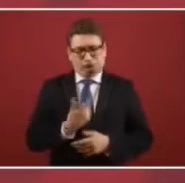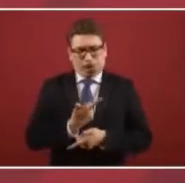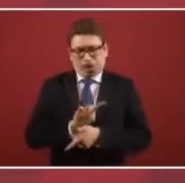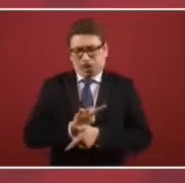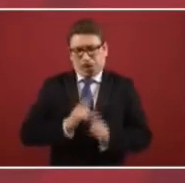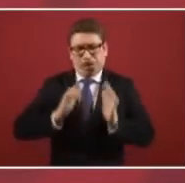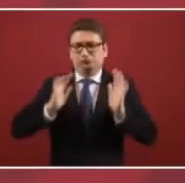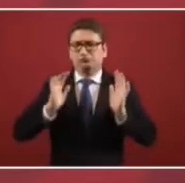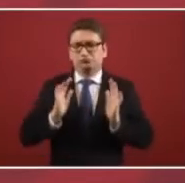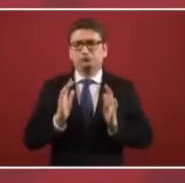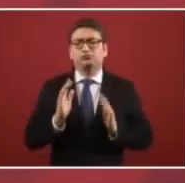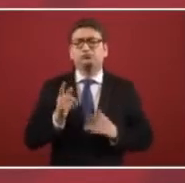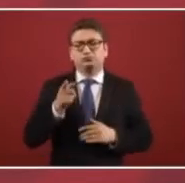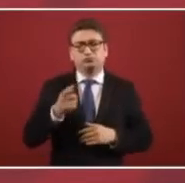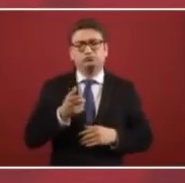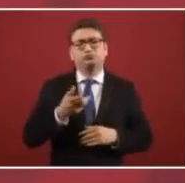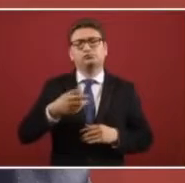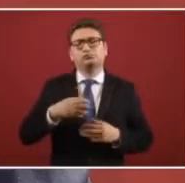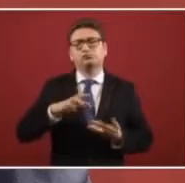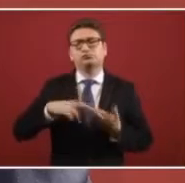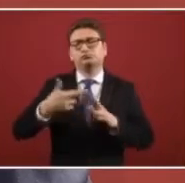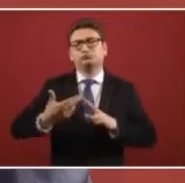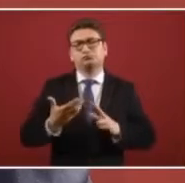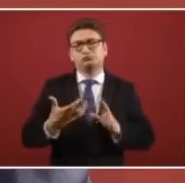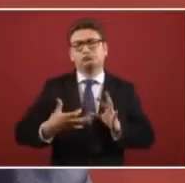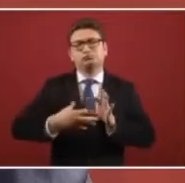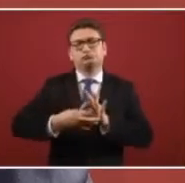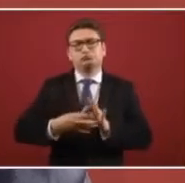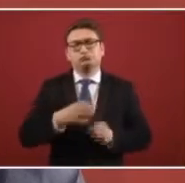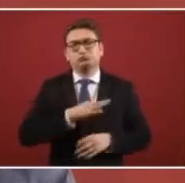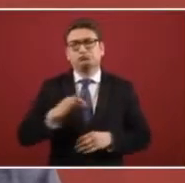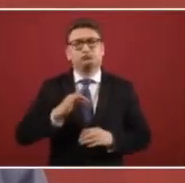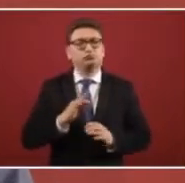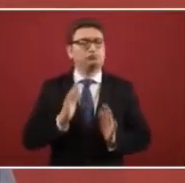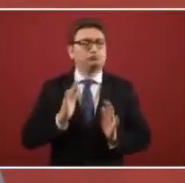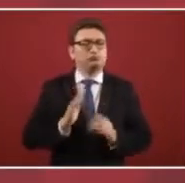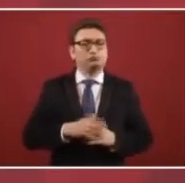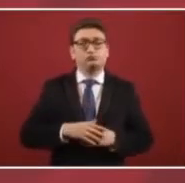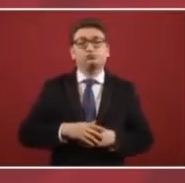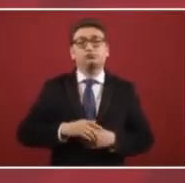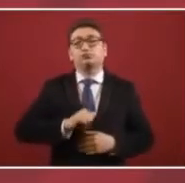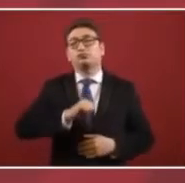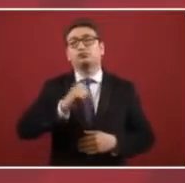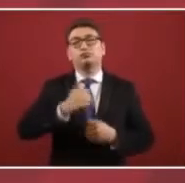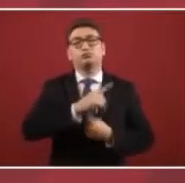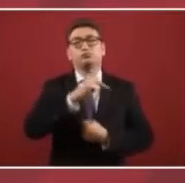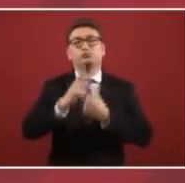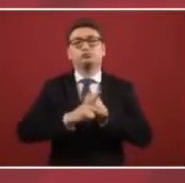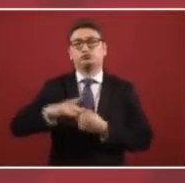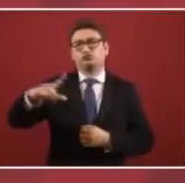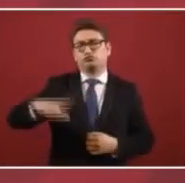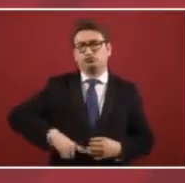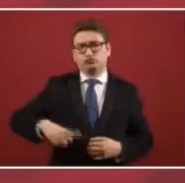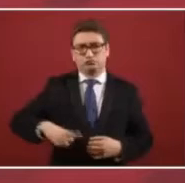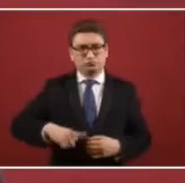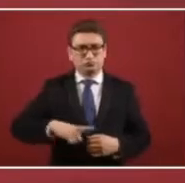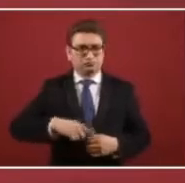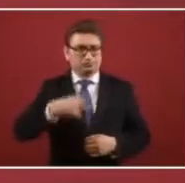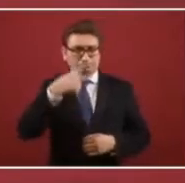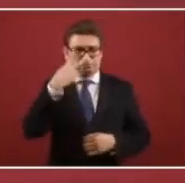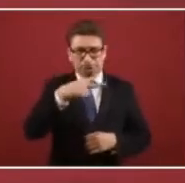frankly stretched out to all the governments of the world. to all the governments of the